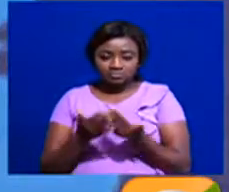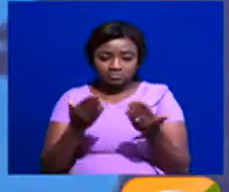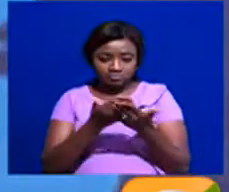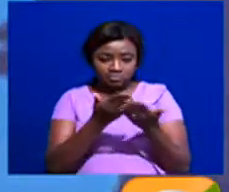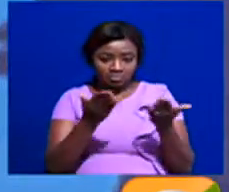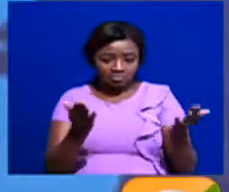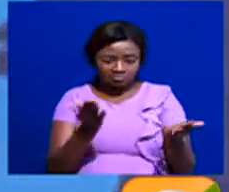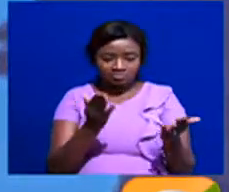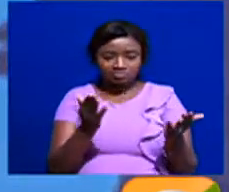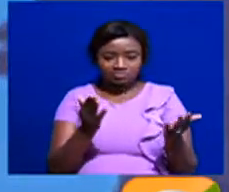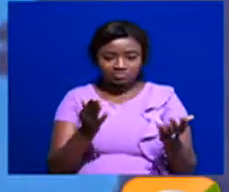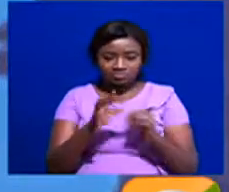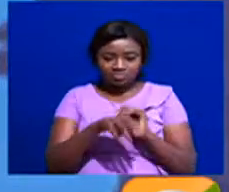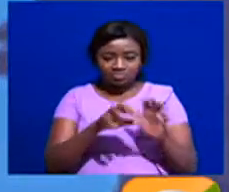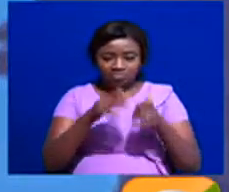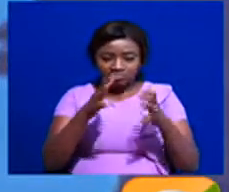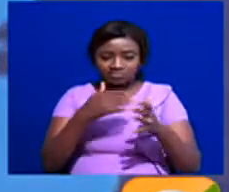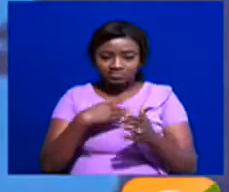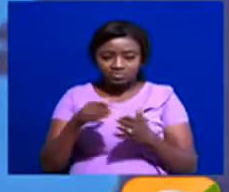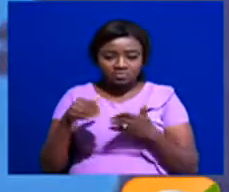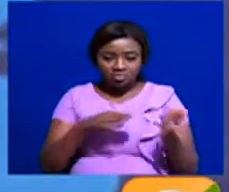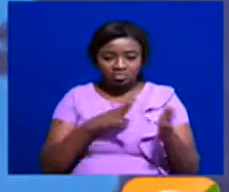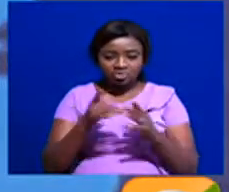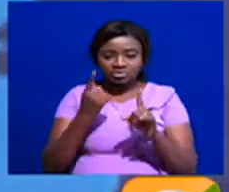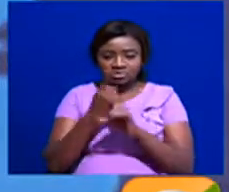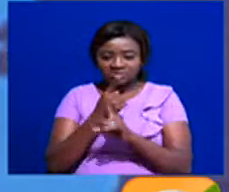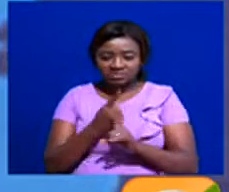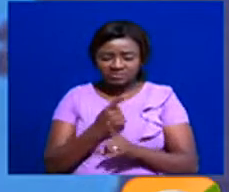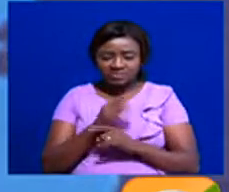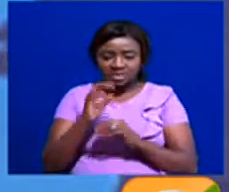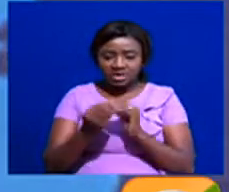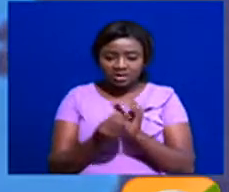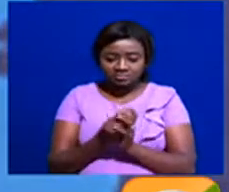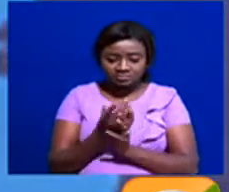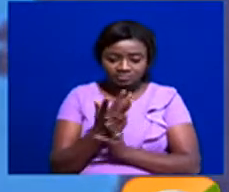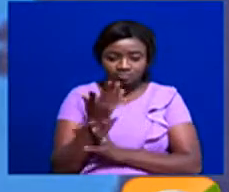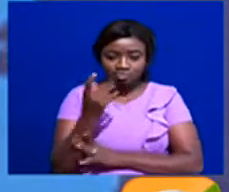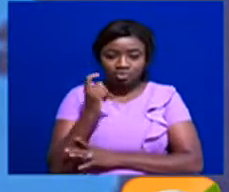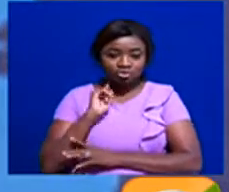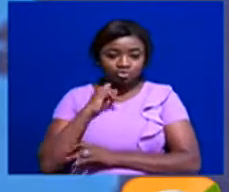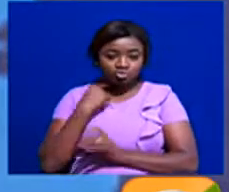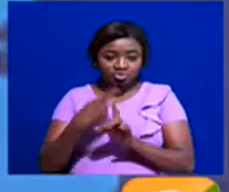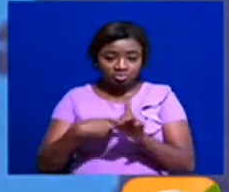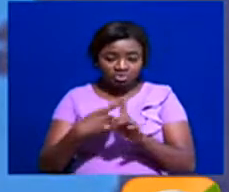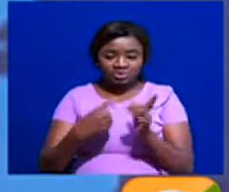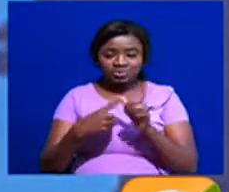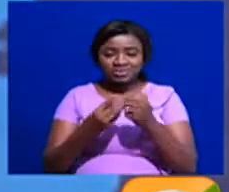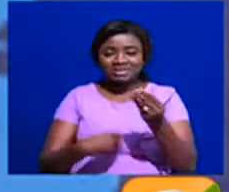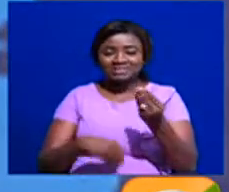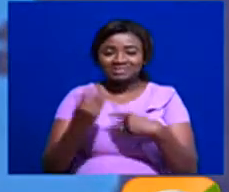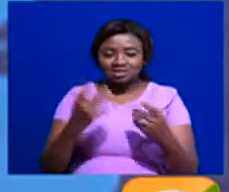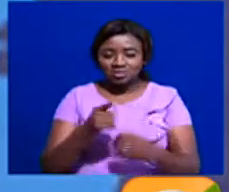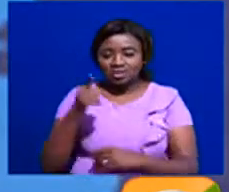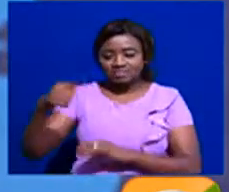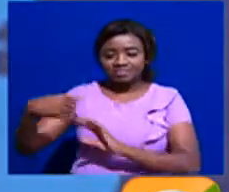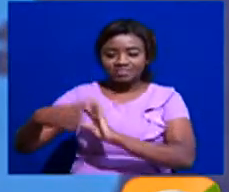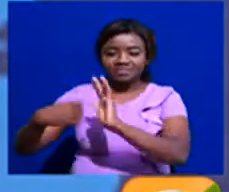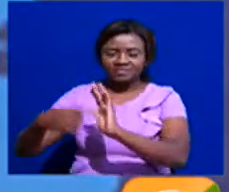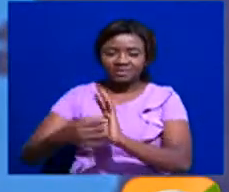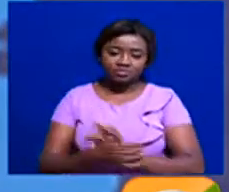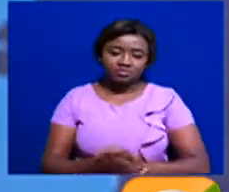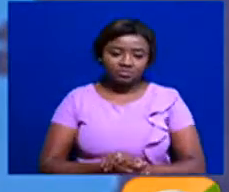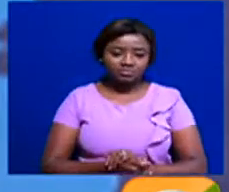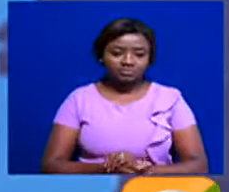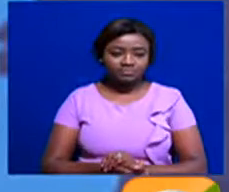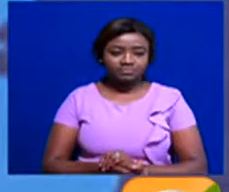real alternative in terms of where they can be able to sell their sweet potatoes and make a living. We are also